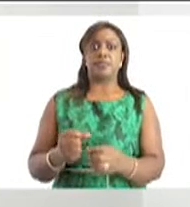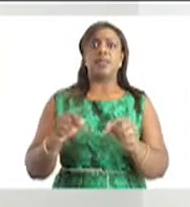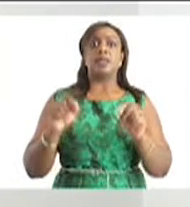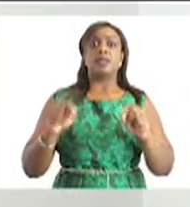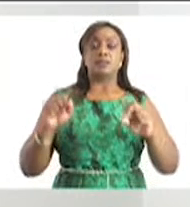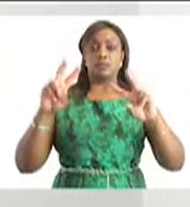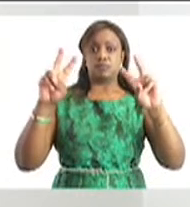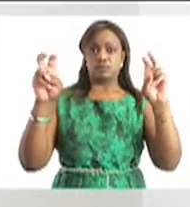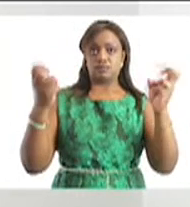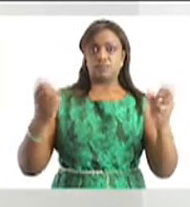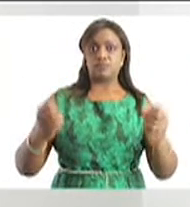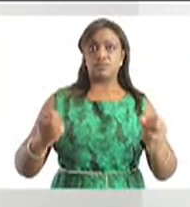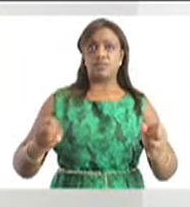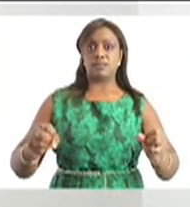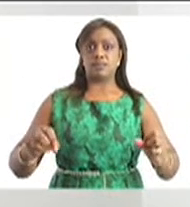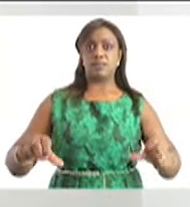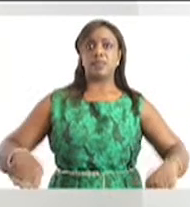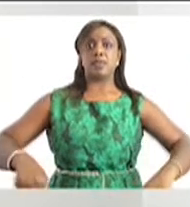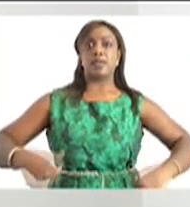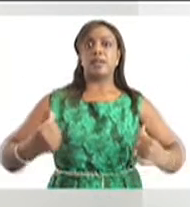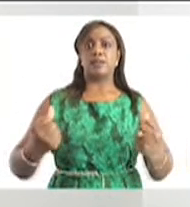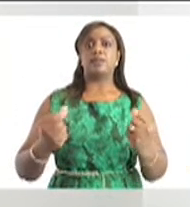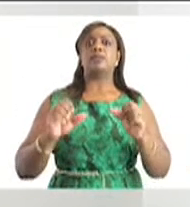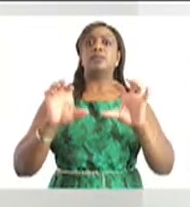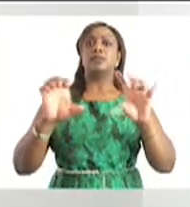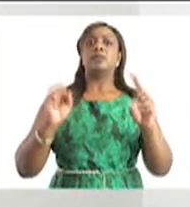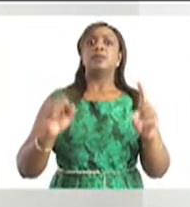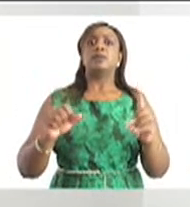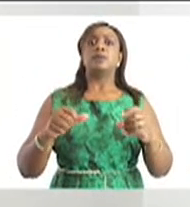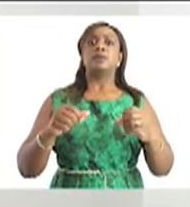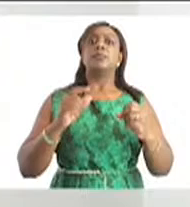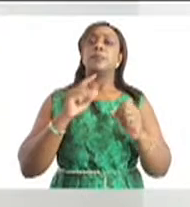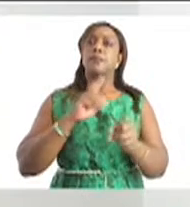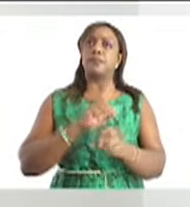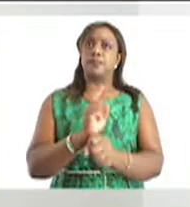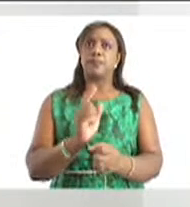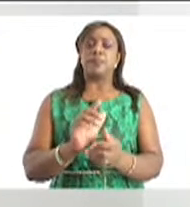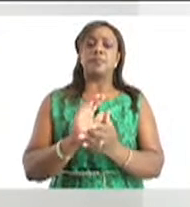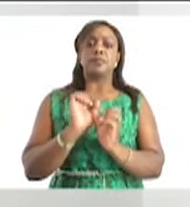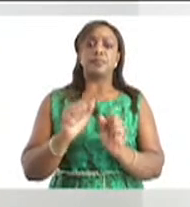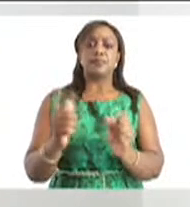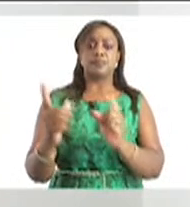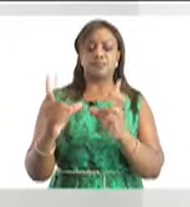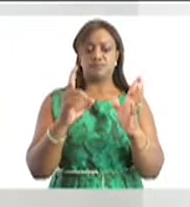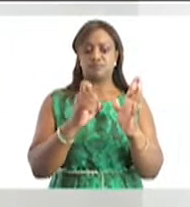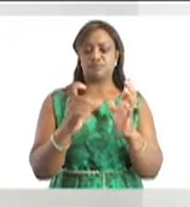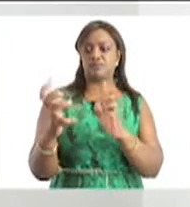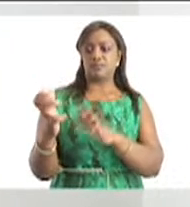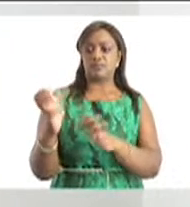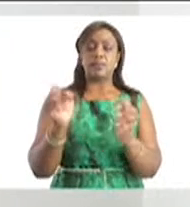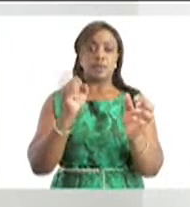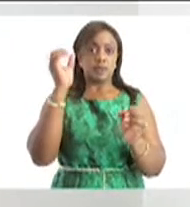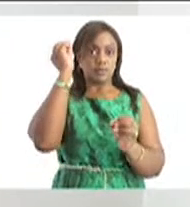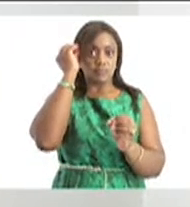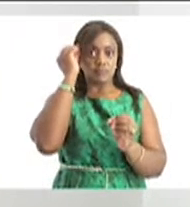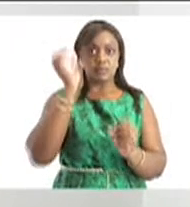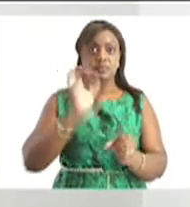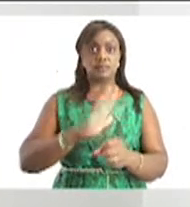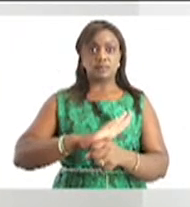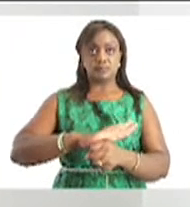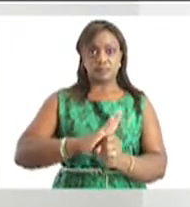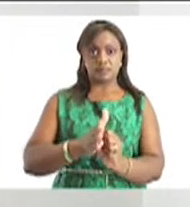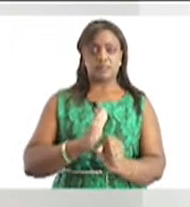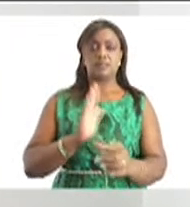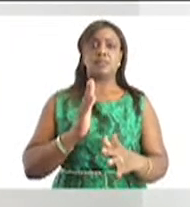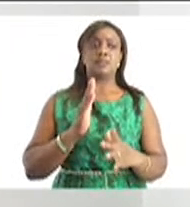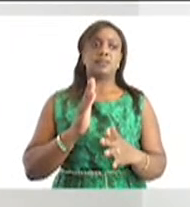is health education, but before we begin, I would like us to sanitize our hands. As we all know, we have to abide to the